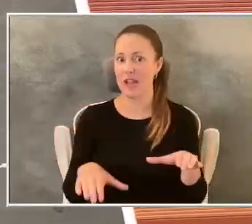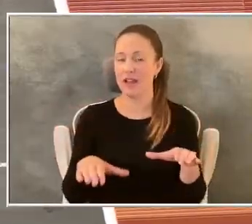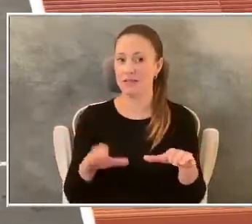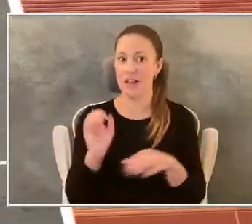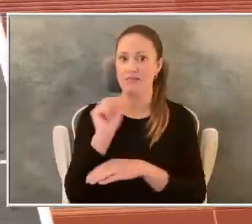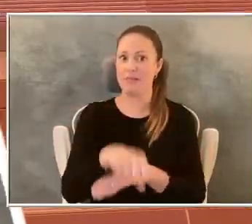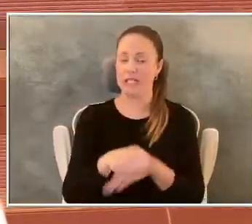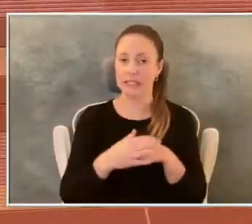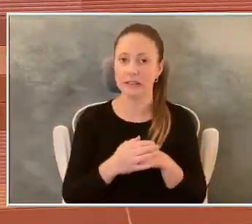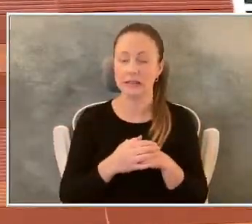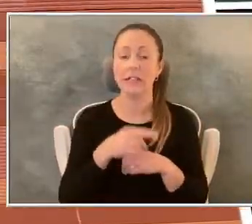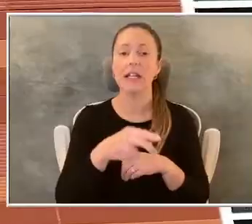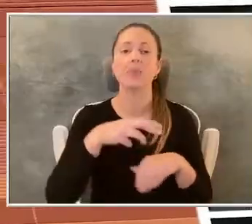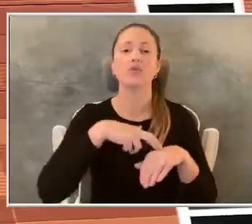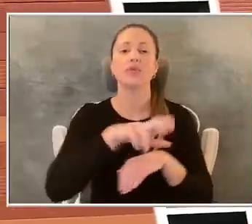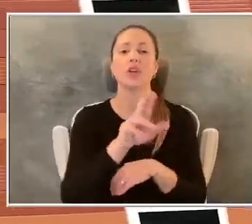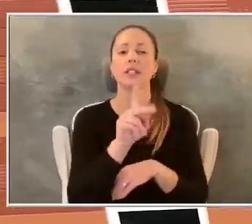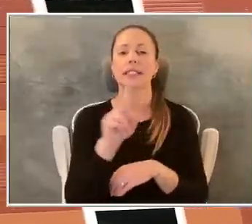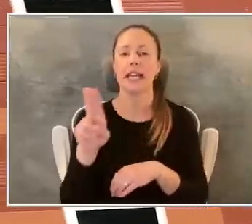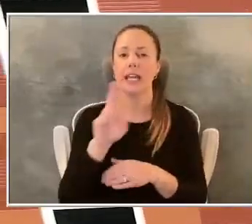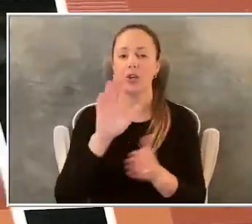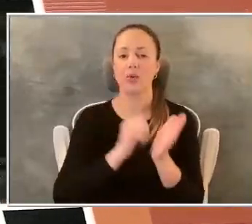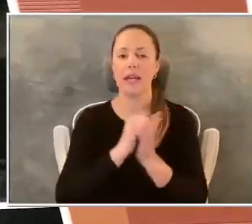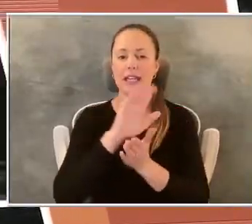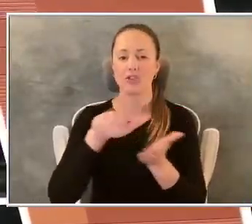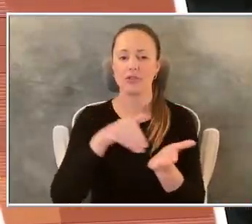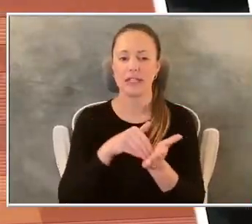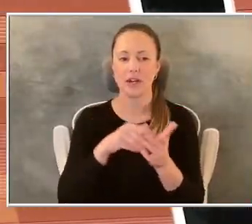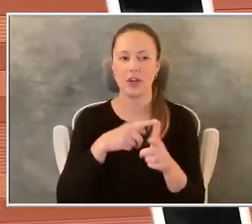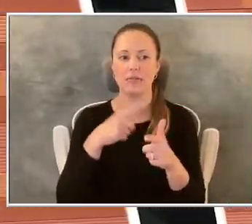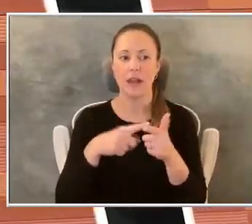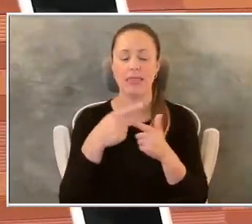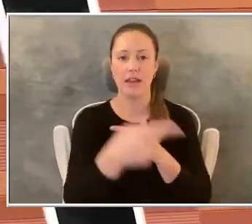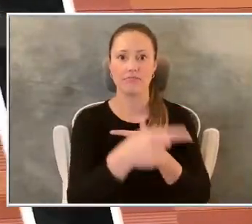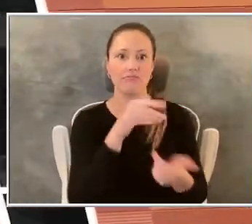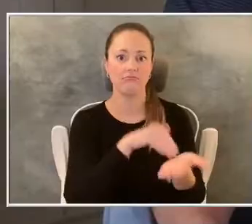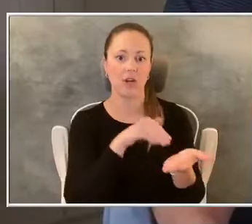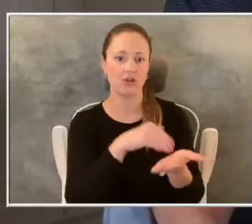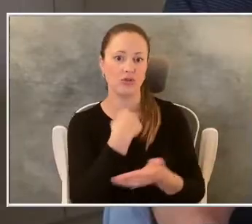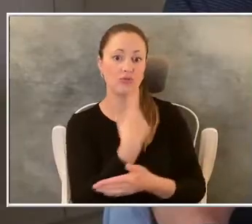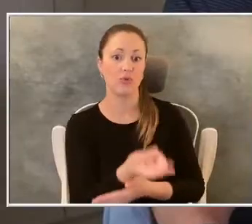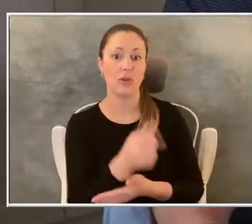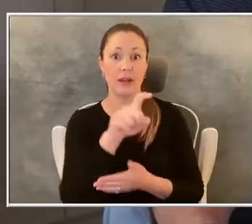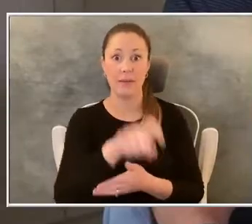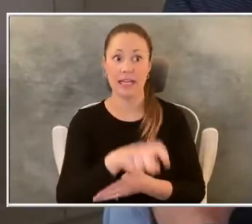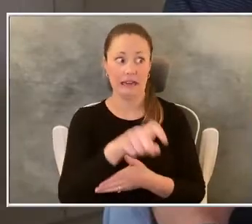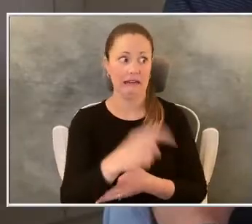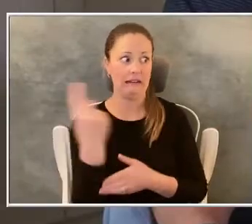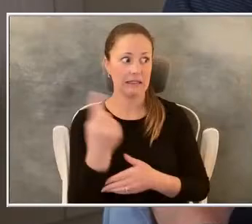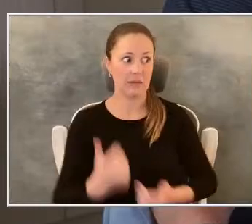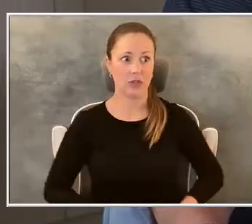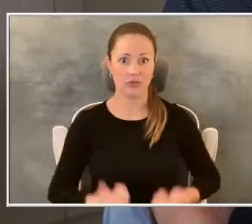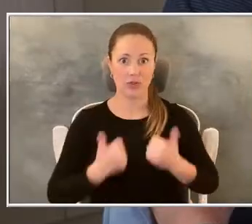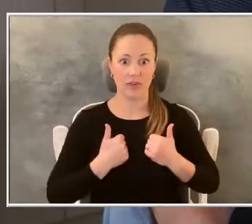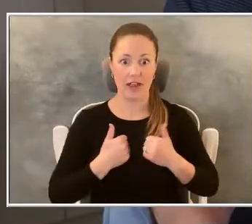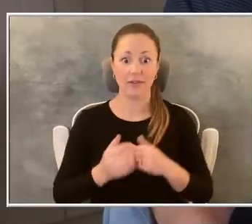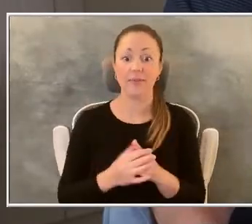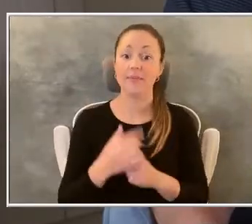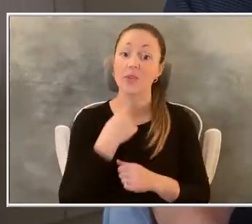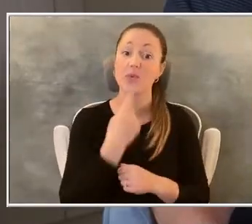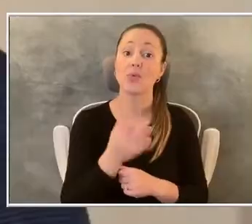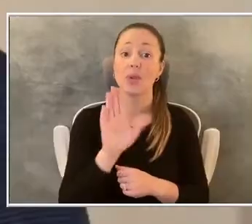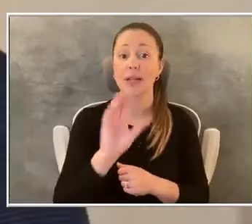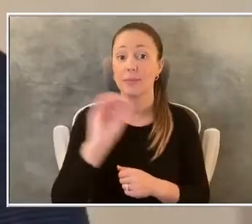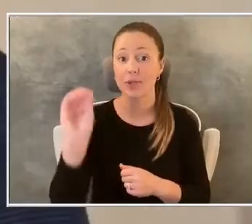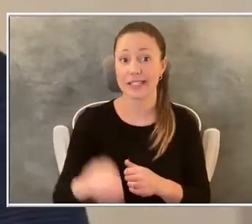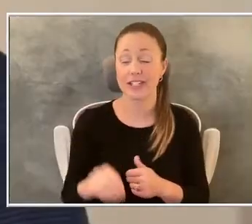told John he'd need one thing to survive. He told me what my percentages were, and he says, the only thing,